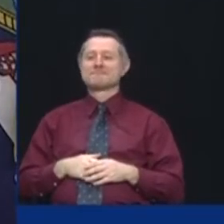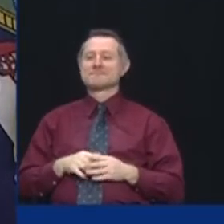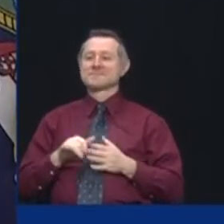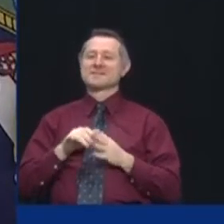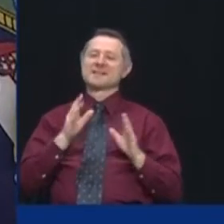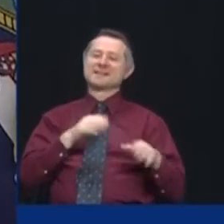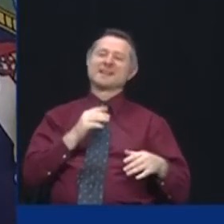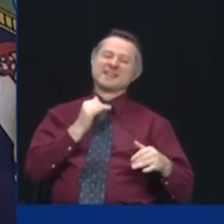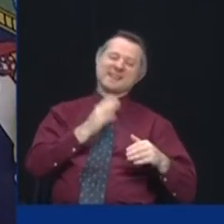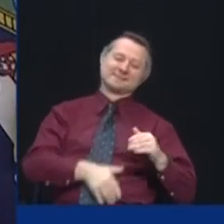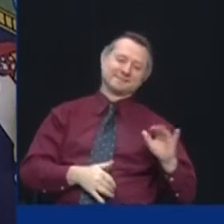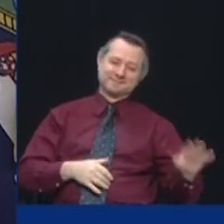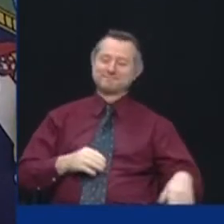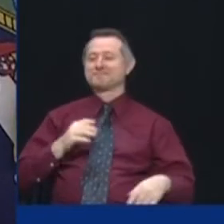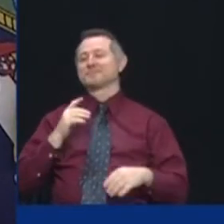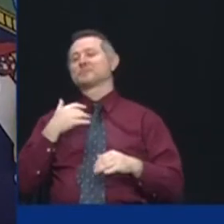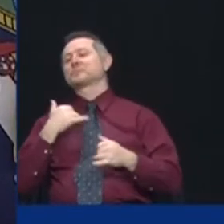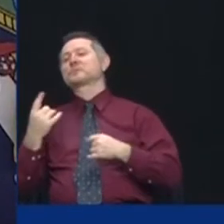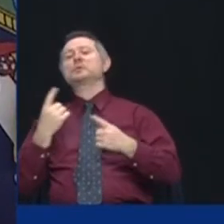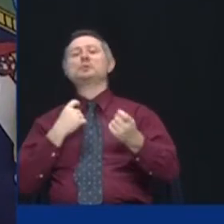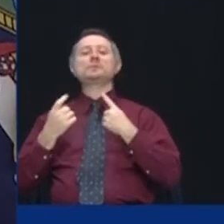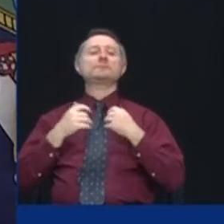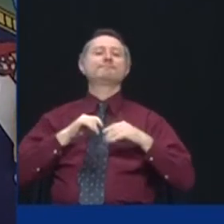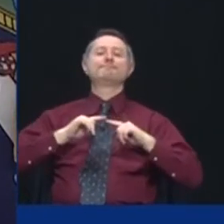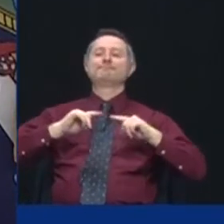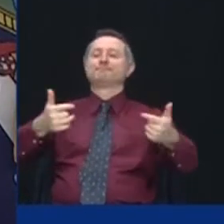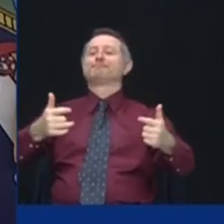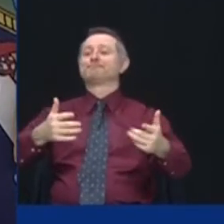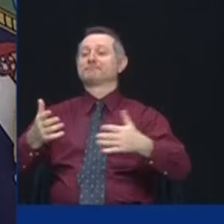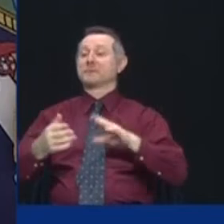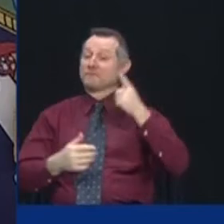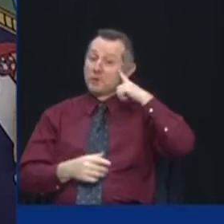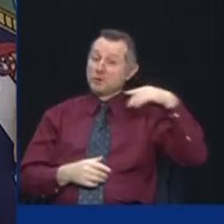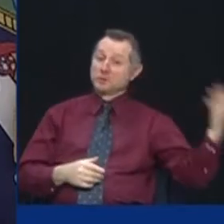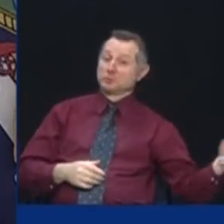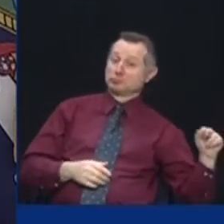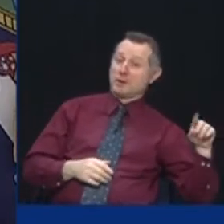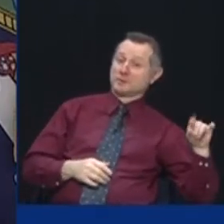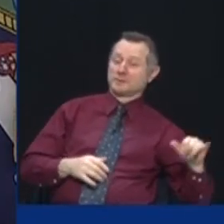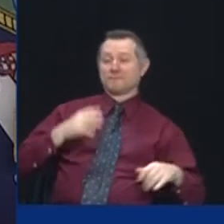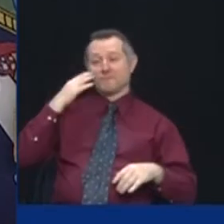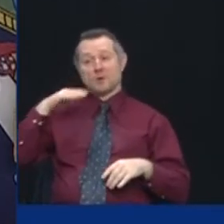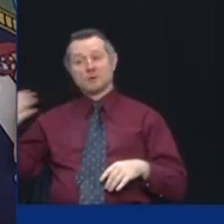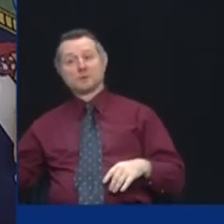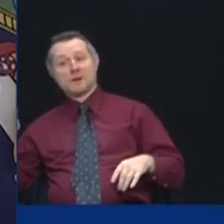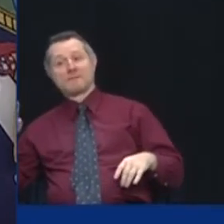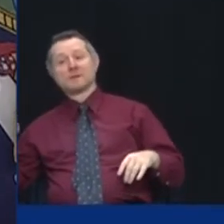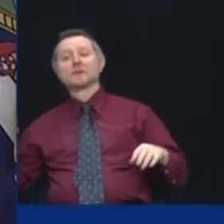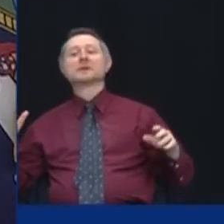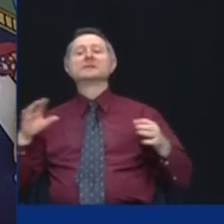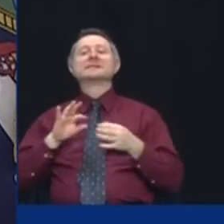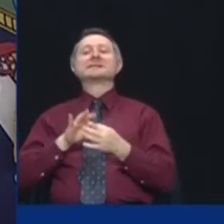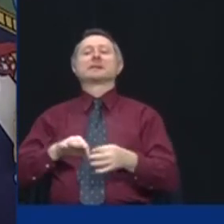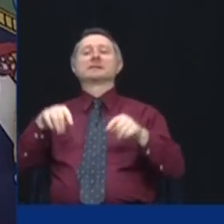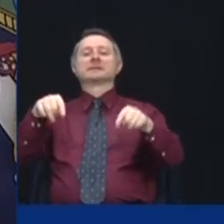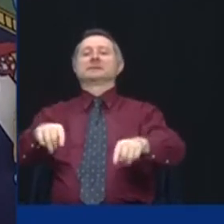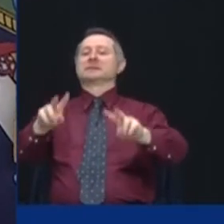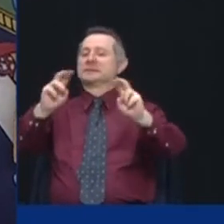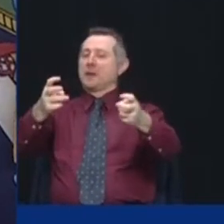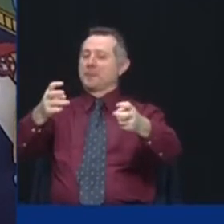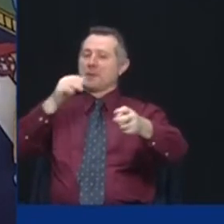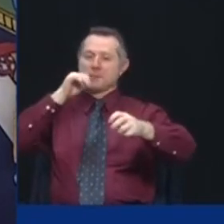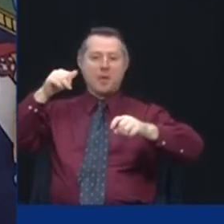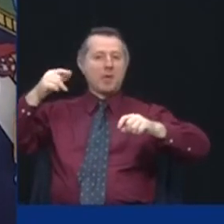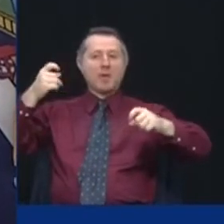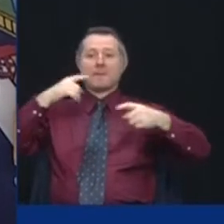Any questions for Randy or for Sandy on this topic while they have Mr.